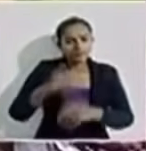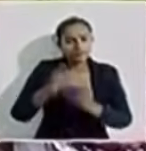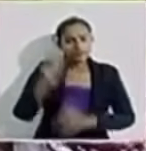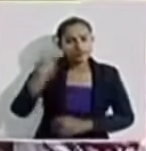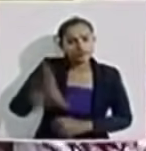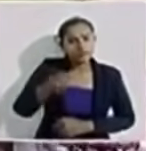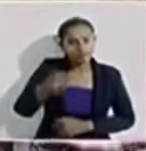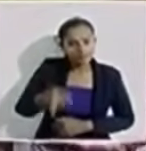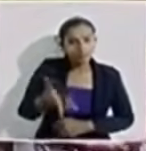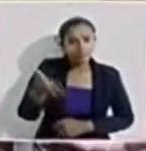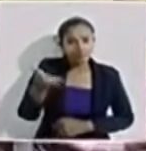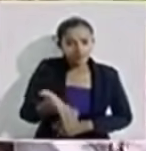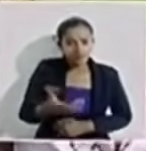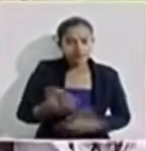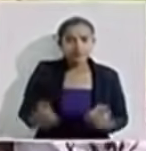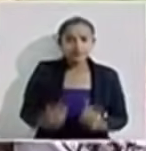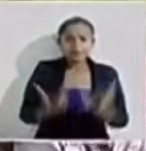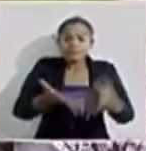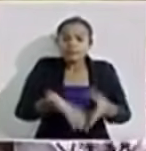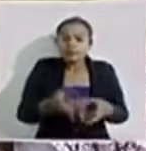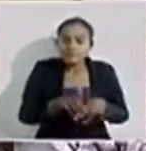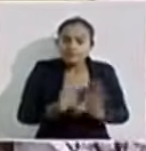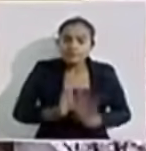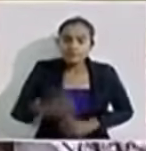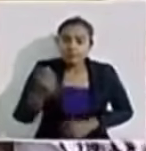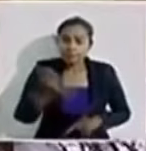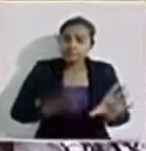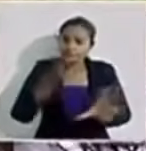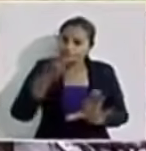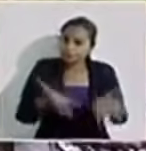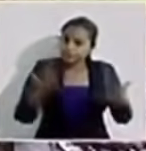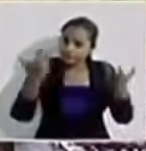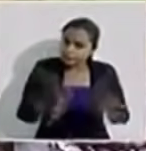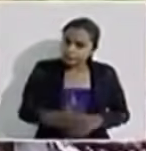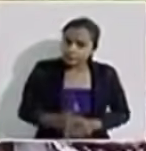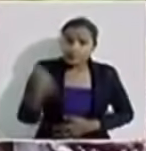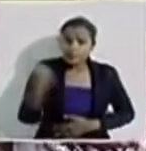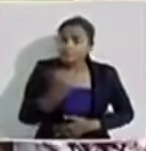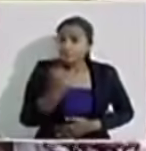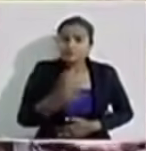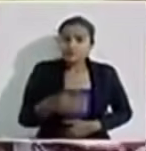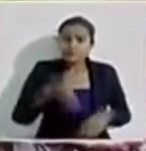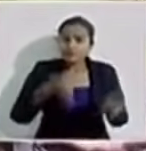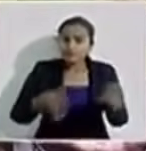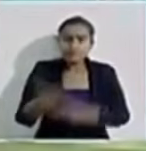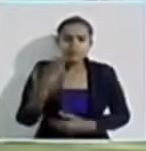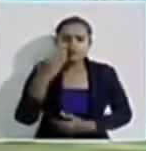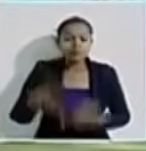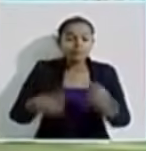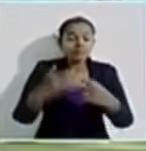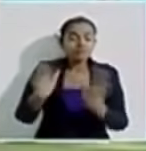It has been 3 years now. Show us a single plantation started by the private company.